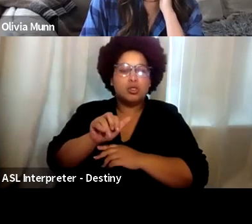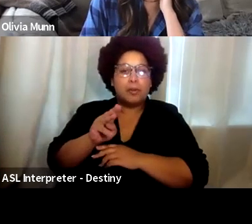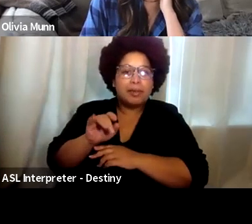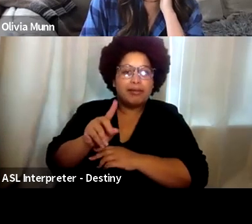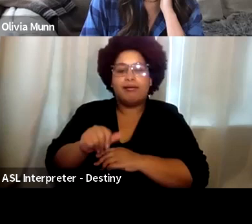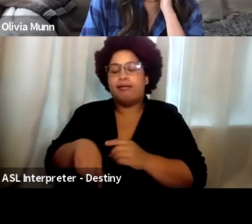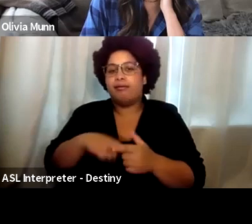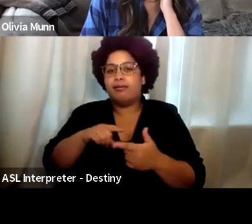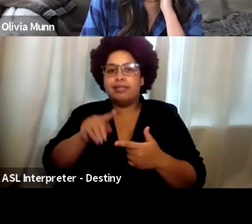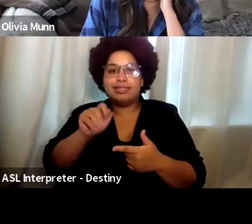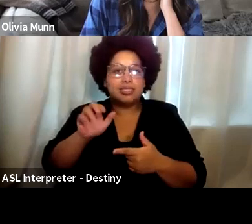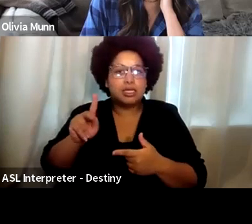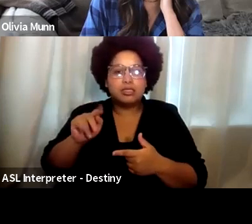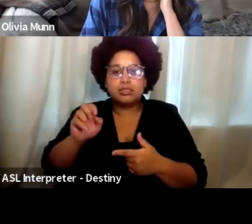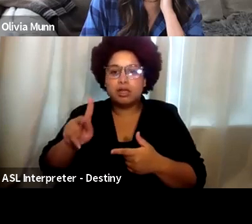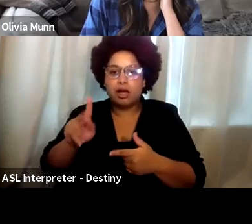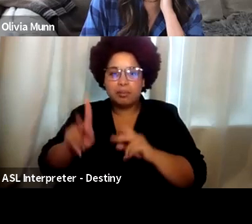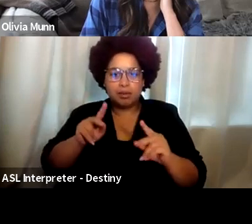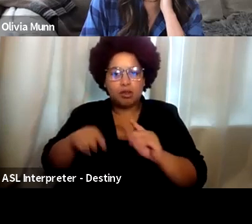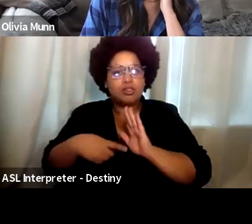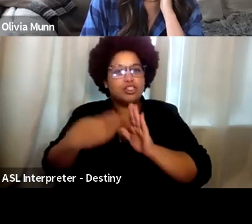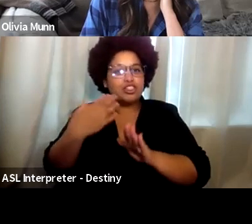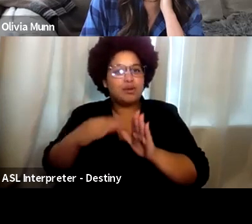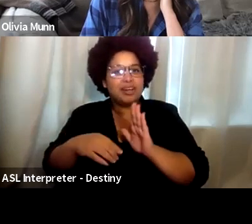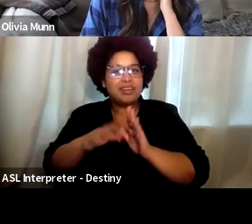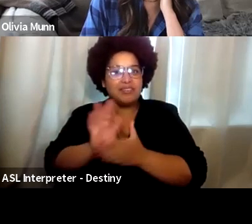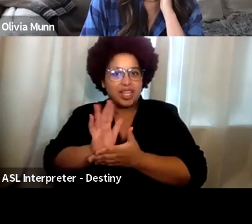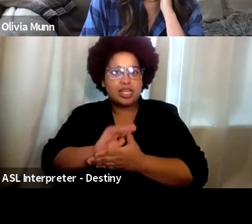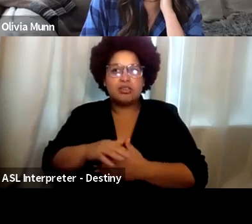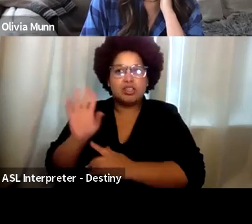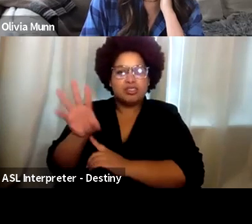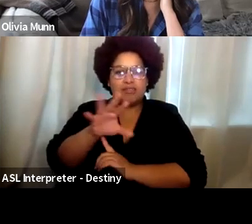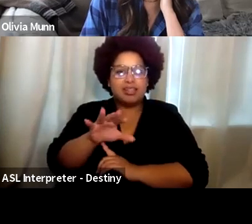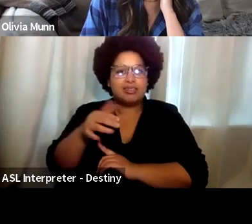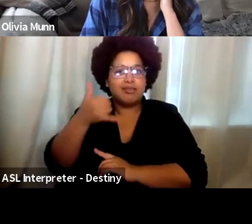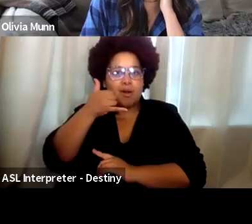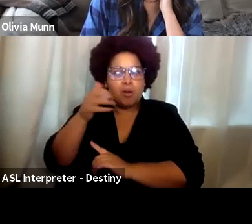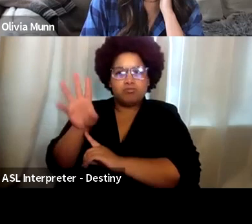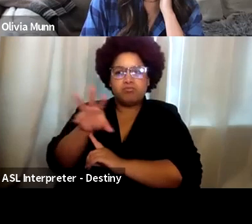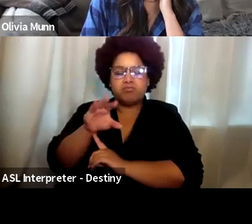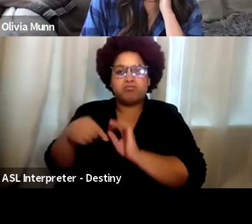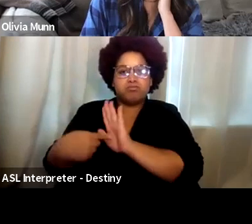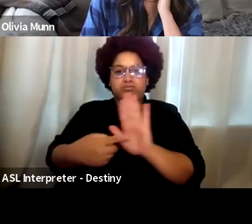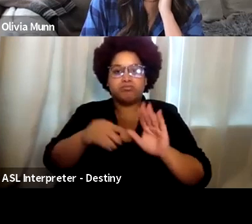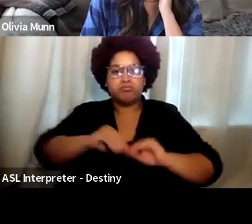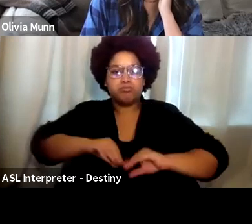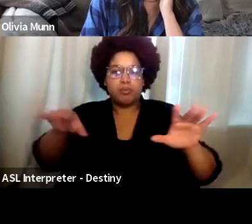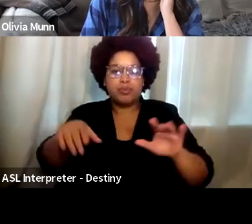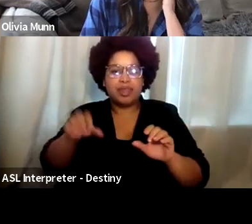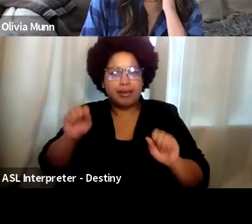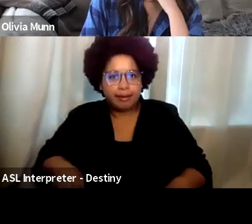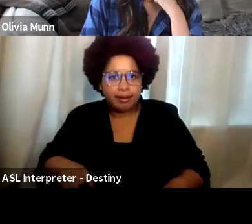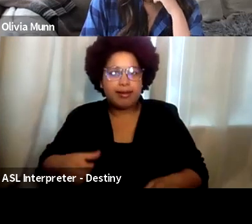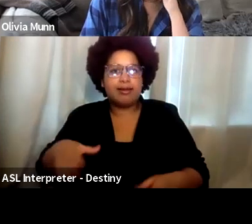Instagram, these younger people are now sharing videos, there's surveillance, there's cell phone video everywhere, and they're feeling like they can do